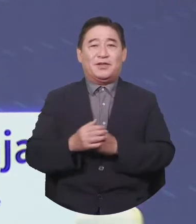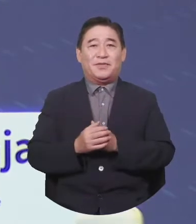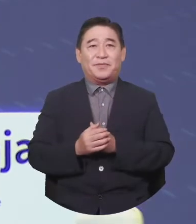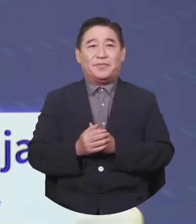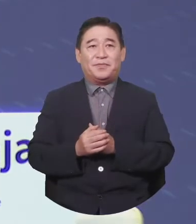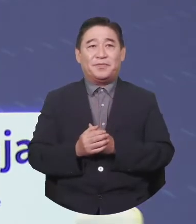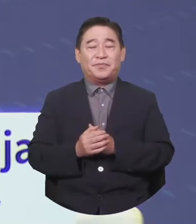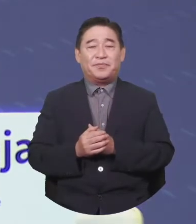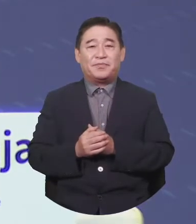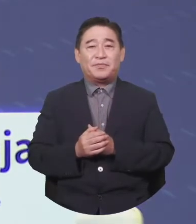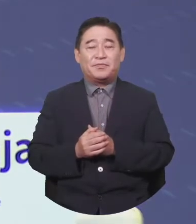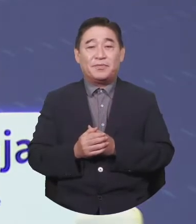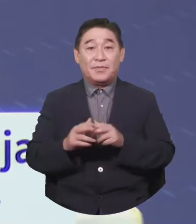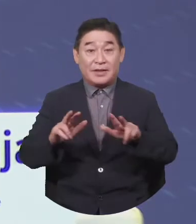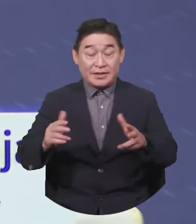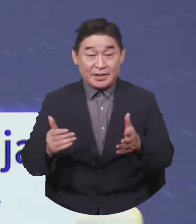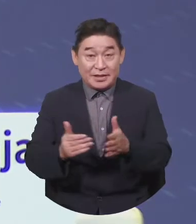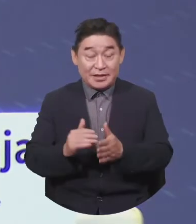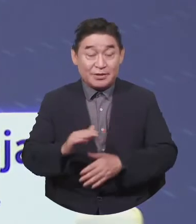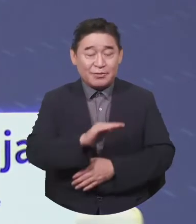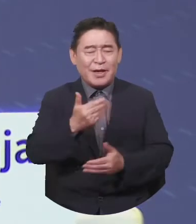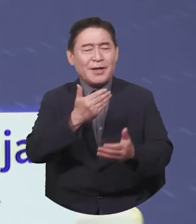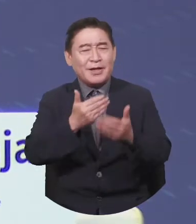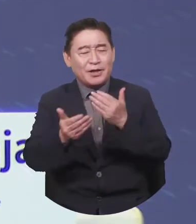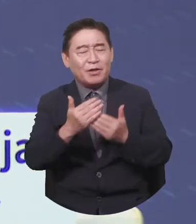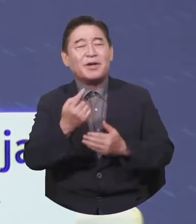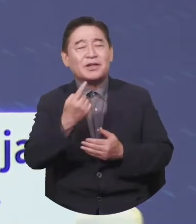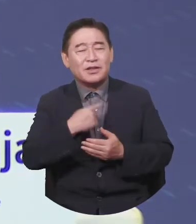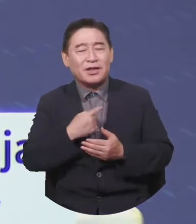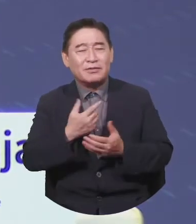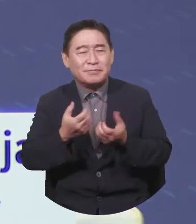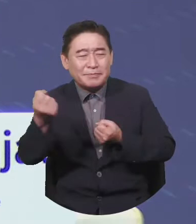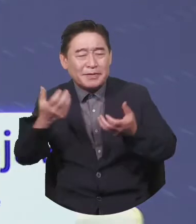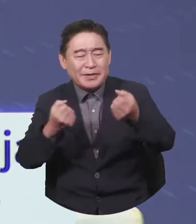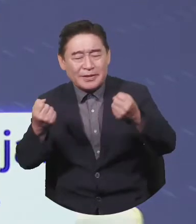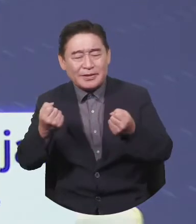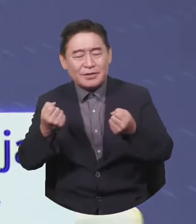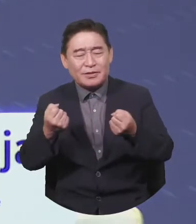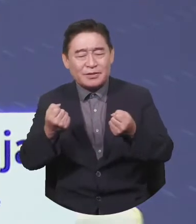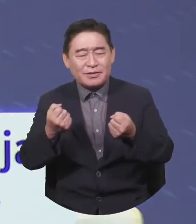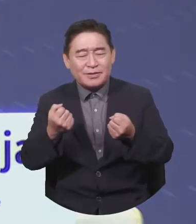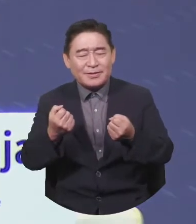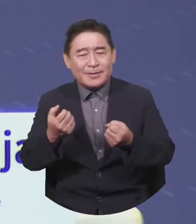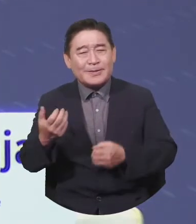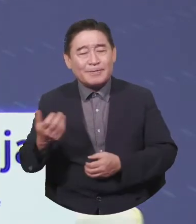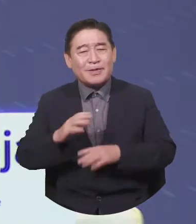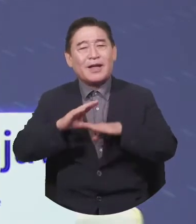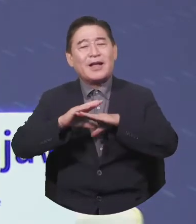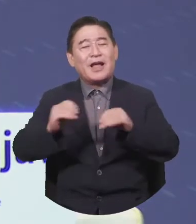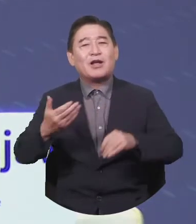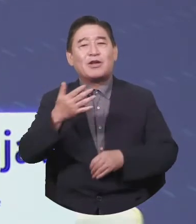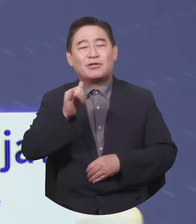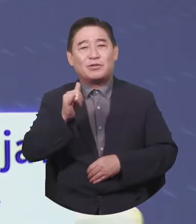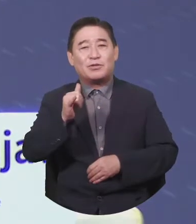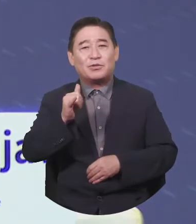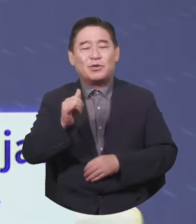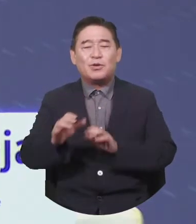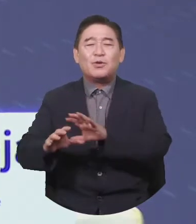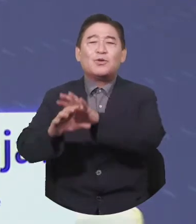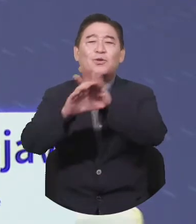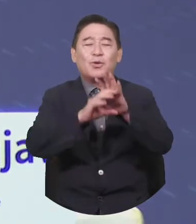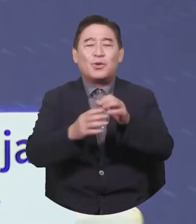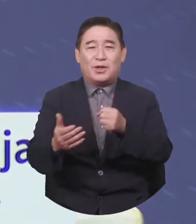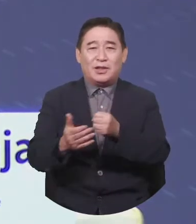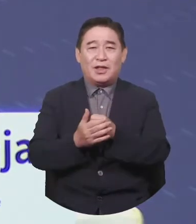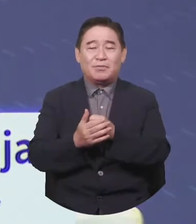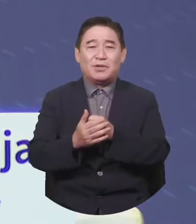now ongoing conflicts, already eroded considerably because of the COVID.